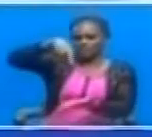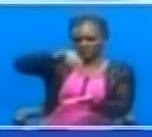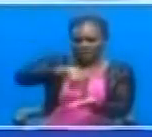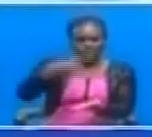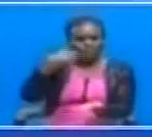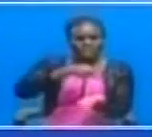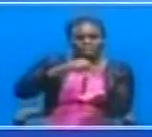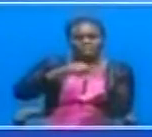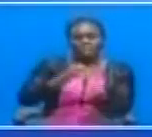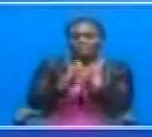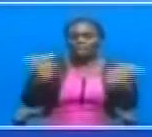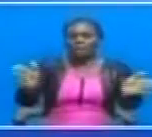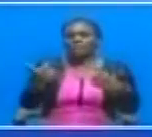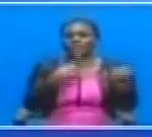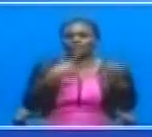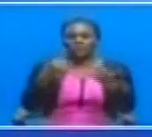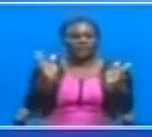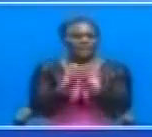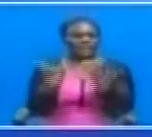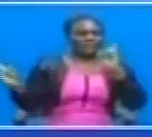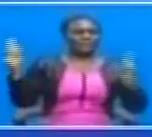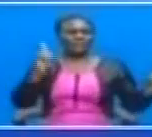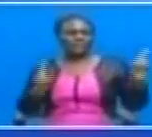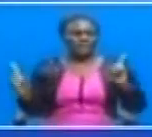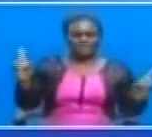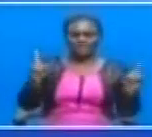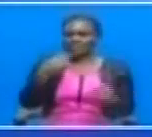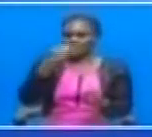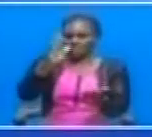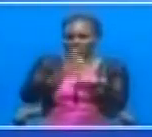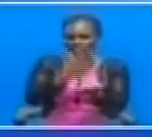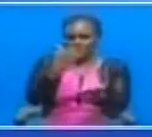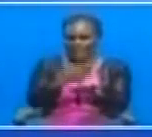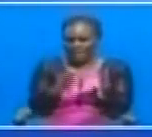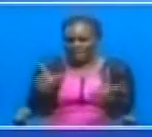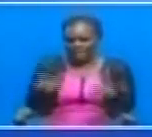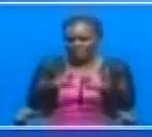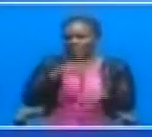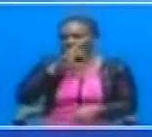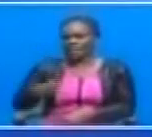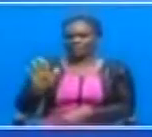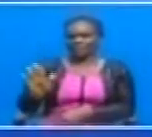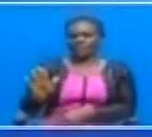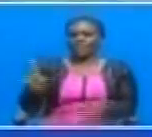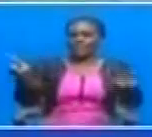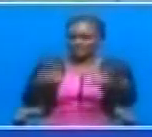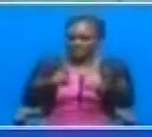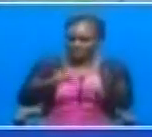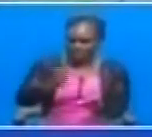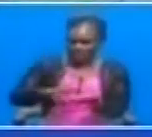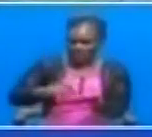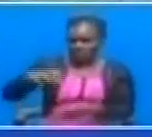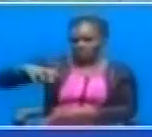his public speaking and his dancing skills, what he can be said to share with Obama II. Sally also writes that